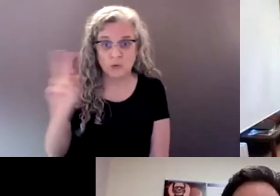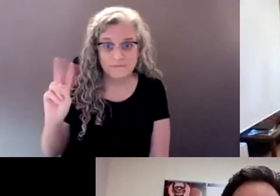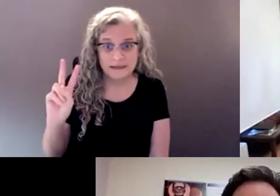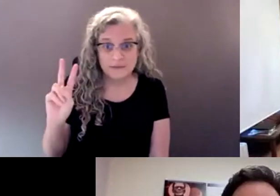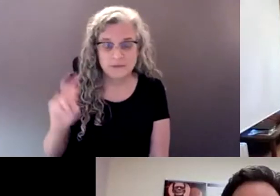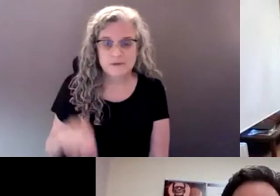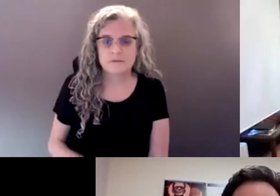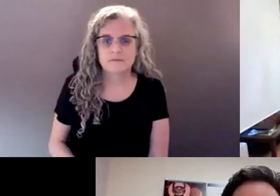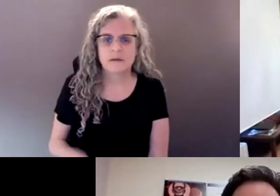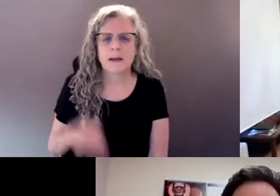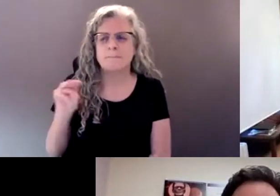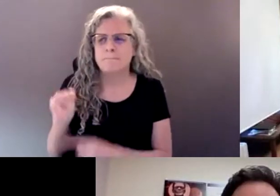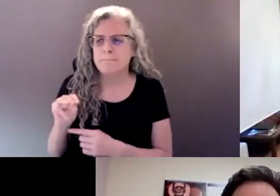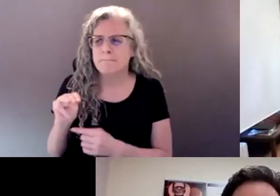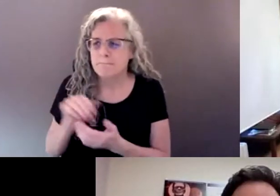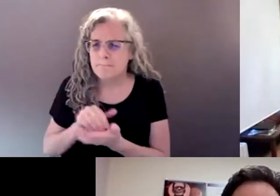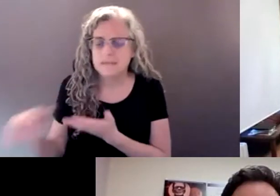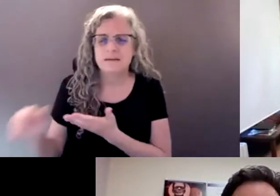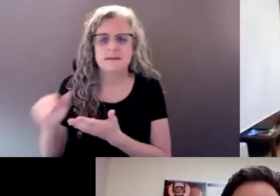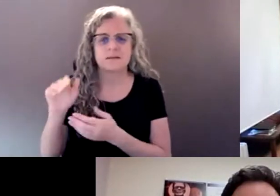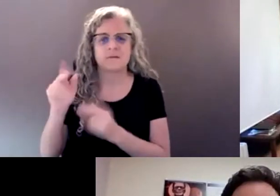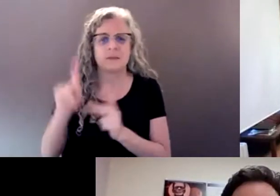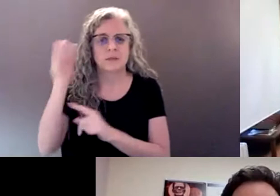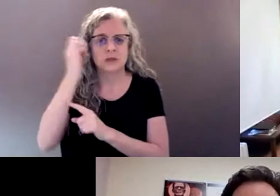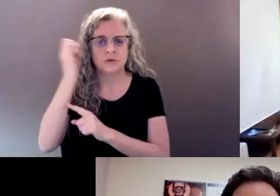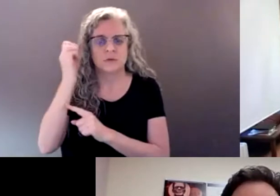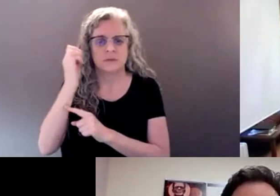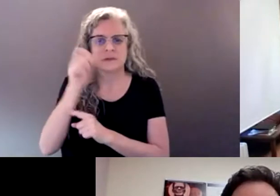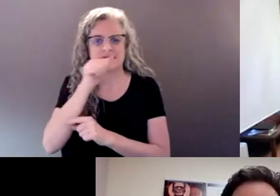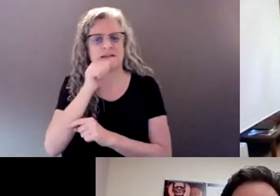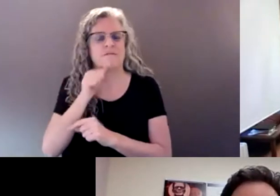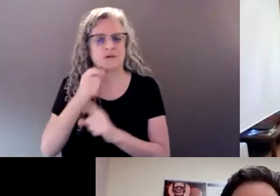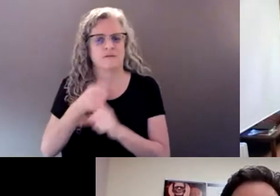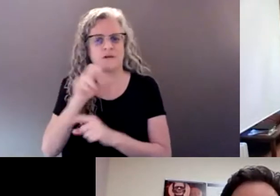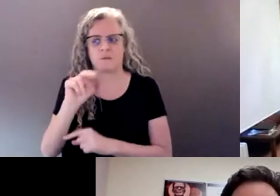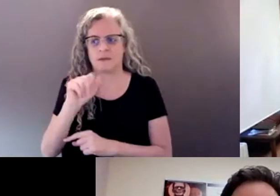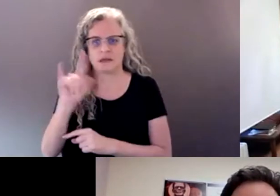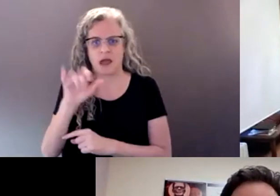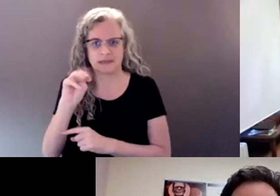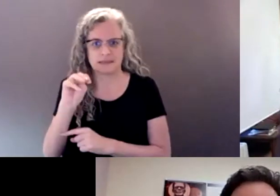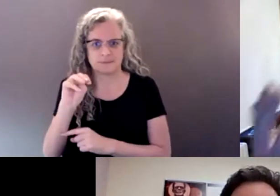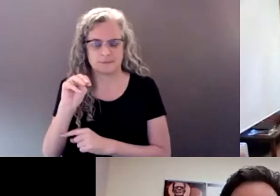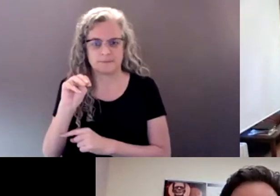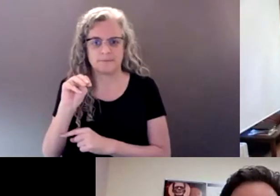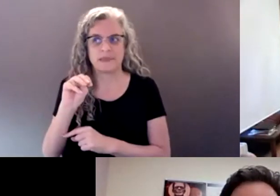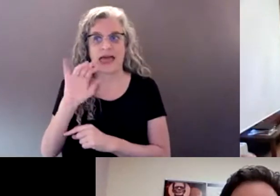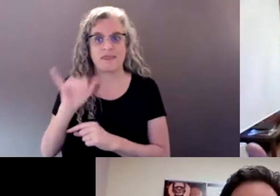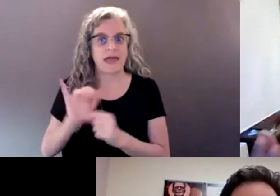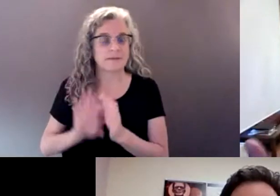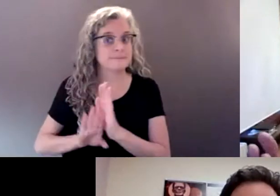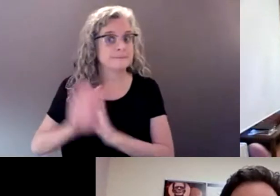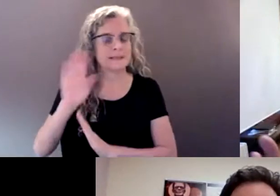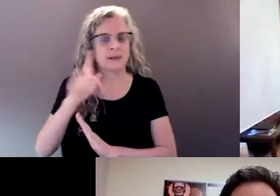hundreds of millions of Europeans suffered the consequences of Nazism. And Nazism came to power through its anti-Jewish